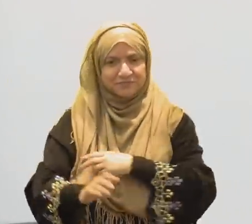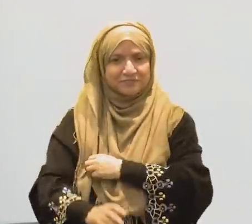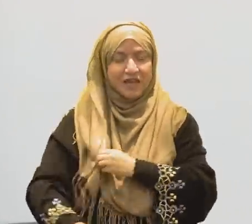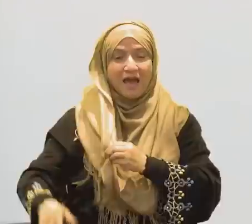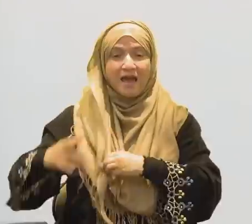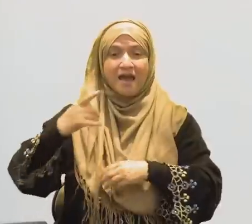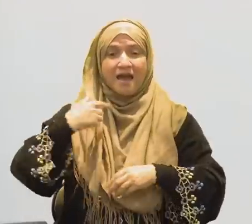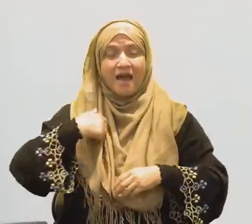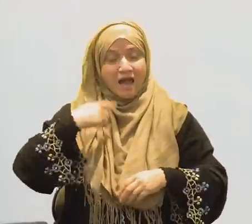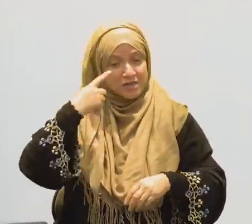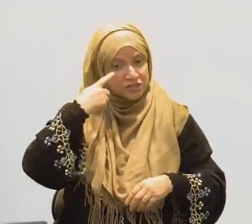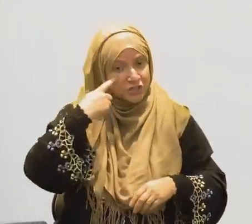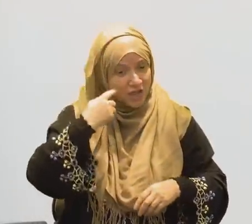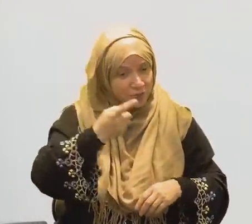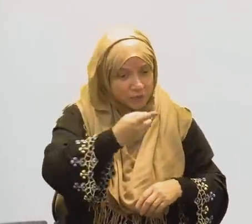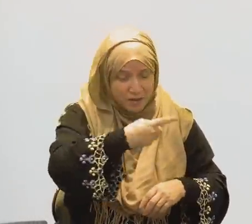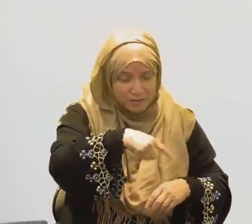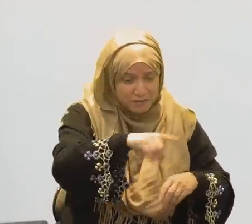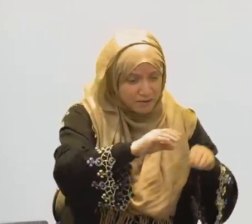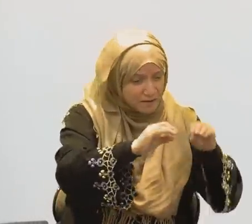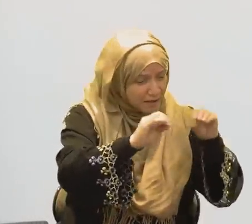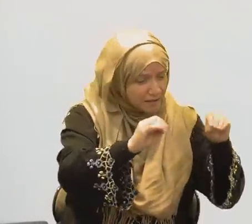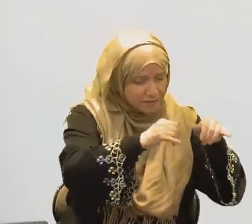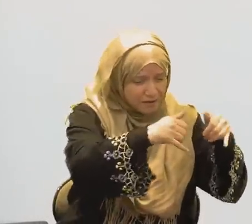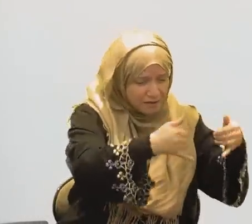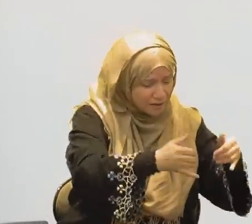love love you